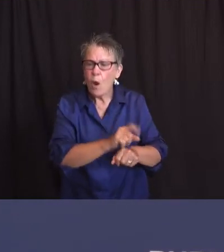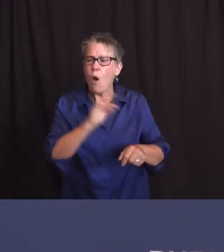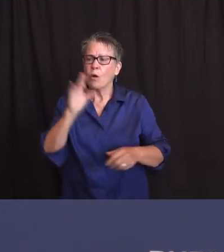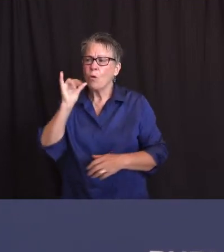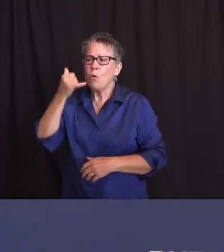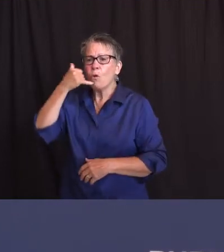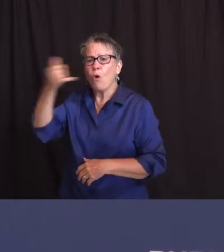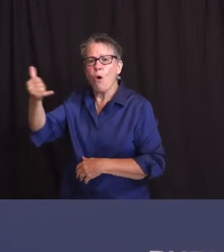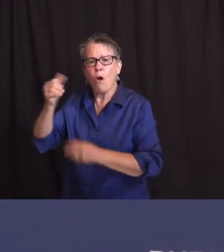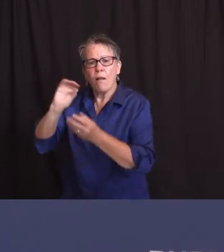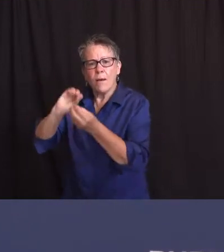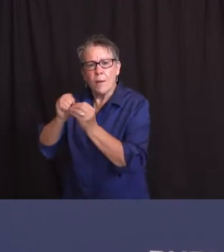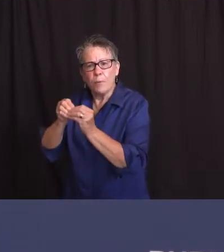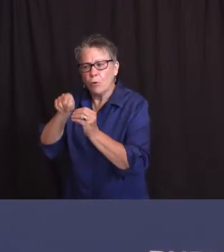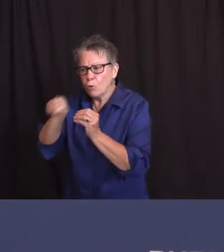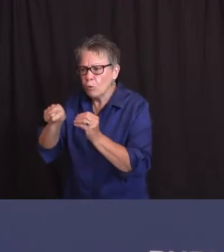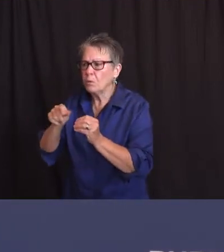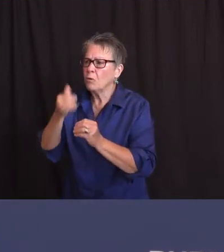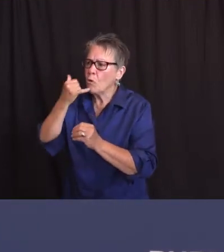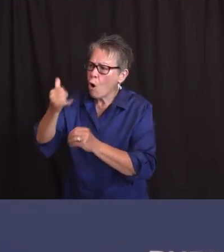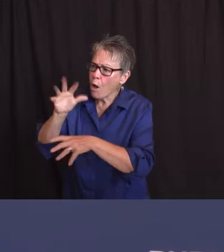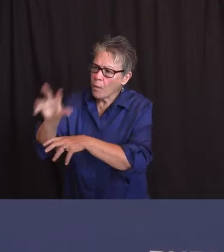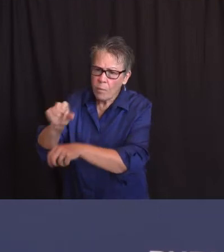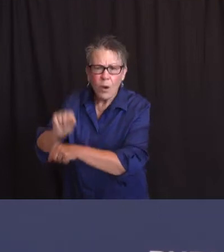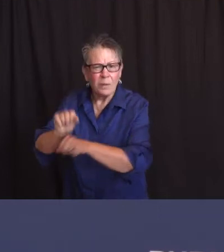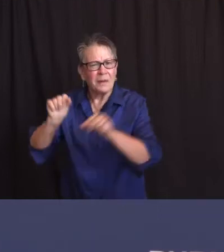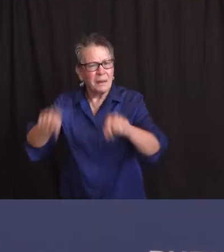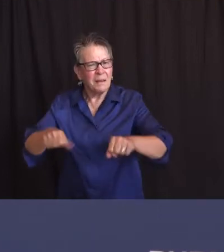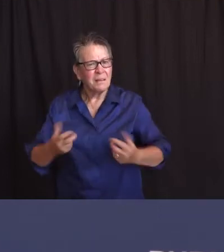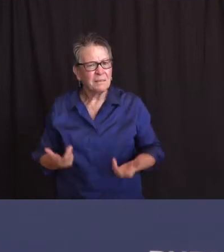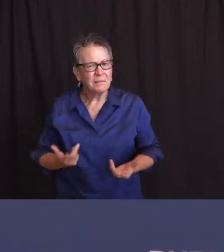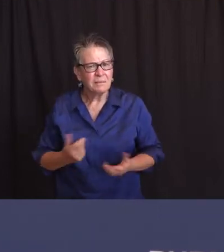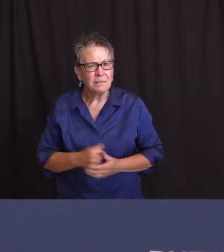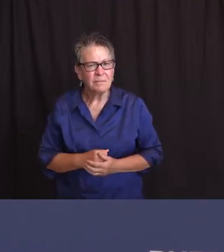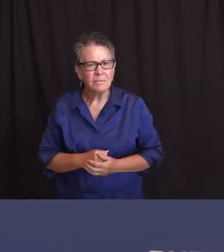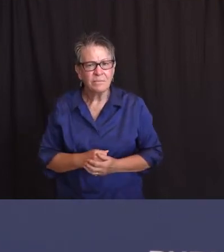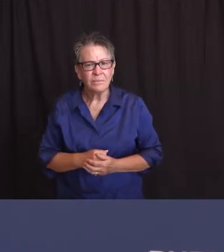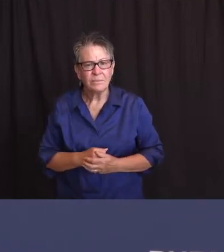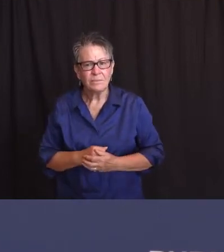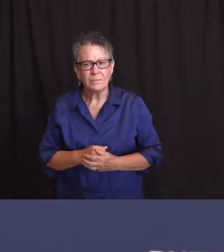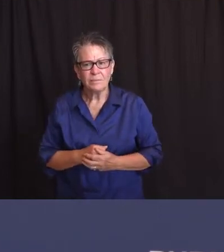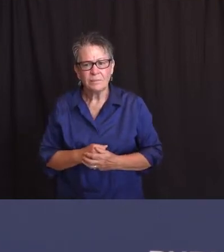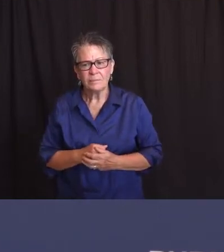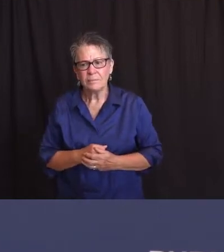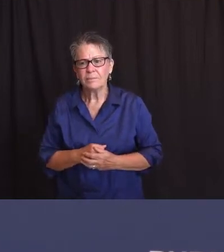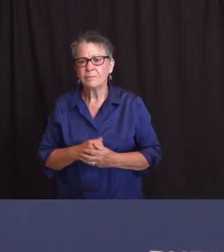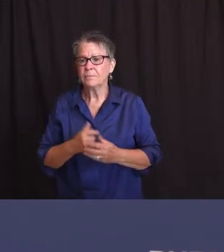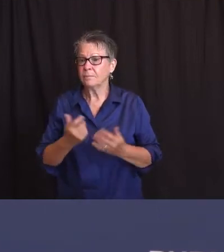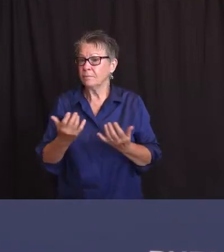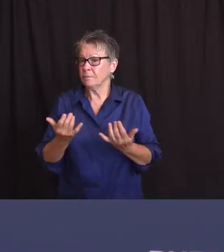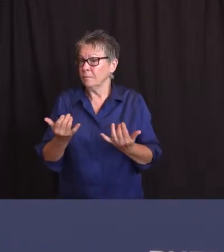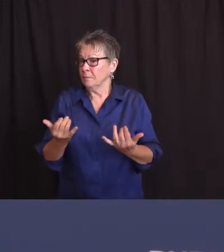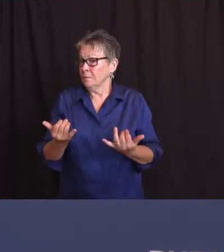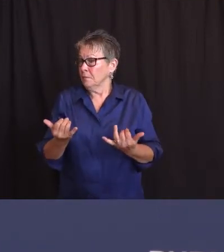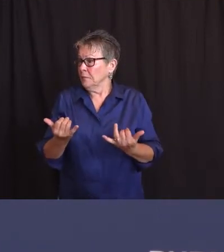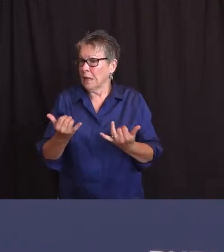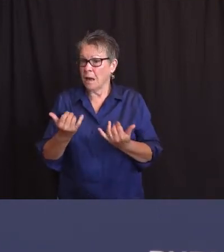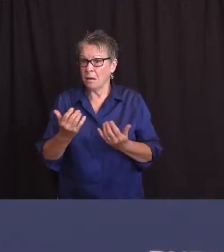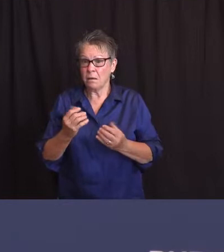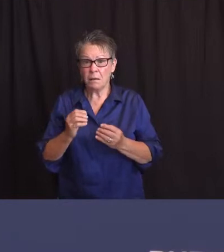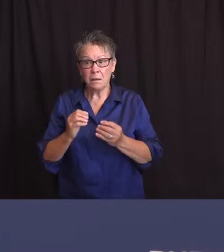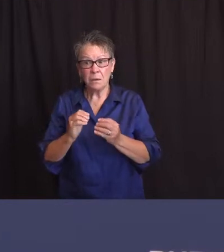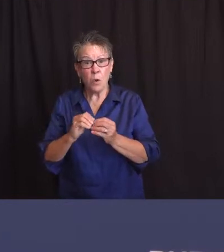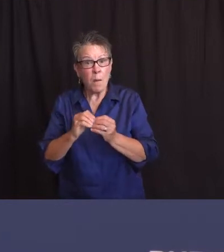80545 to schedule an appointment. To build greater protection for our state, we need more of the individuals in the